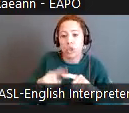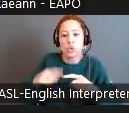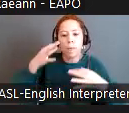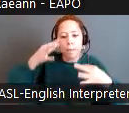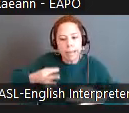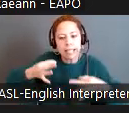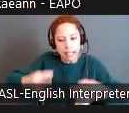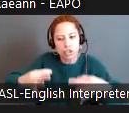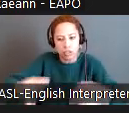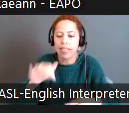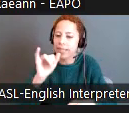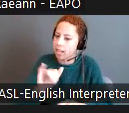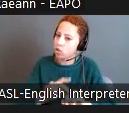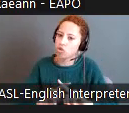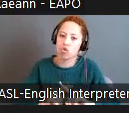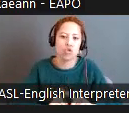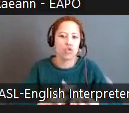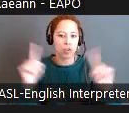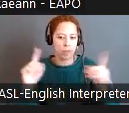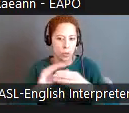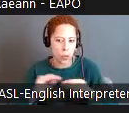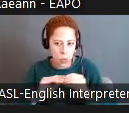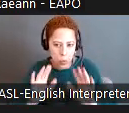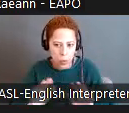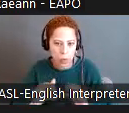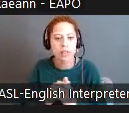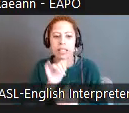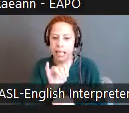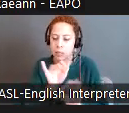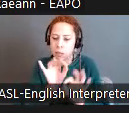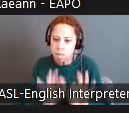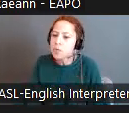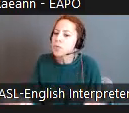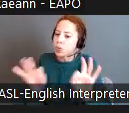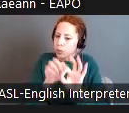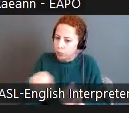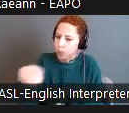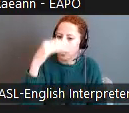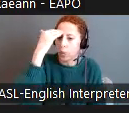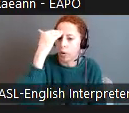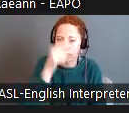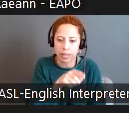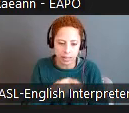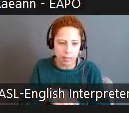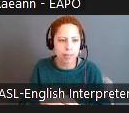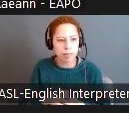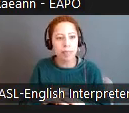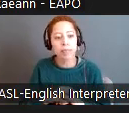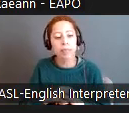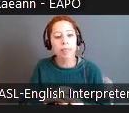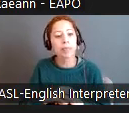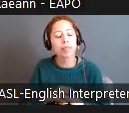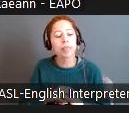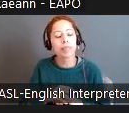different test entirely. And arguably, this is the more important test, the one you need to be aware of. So